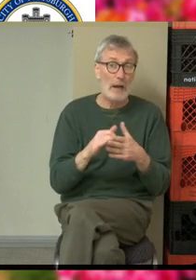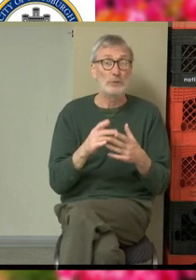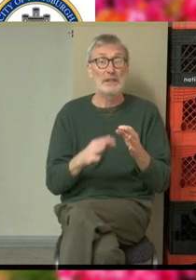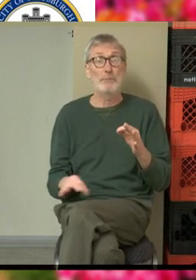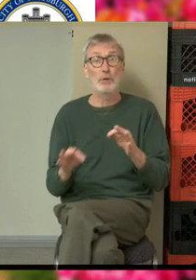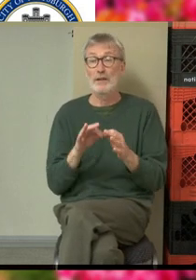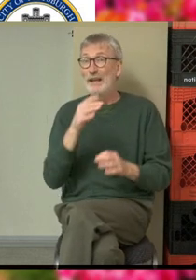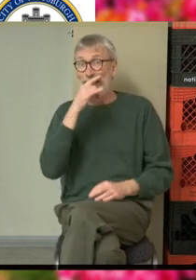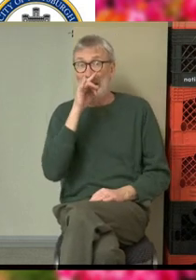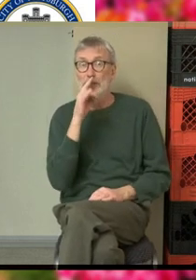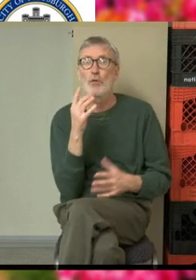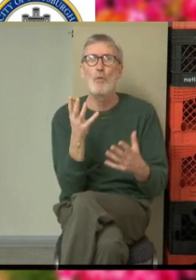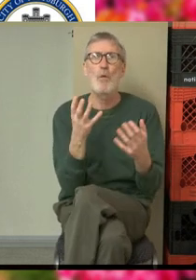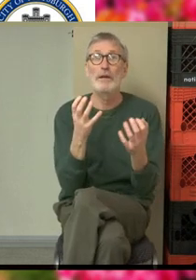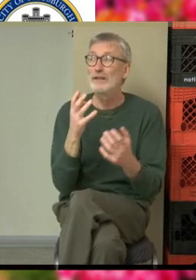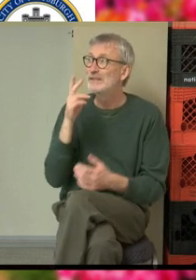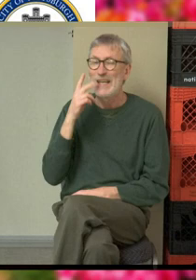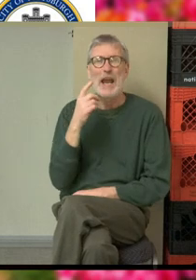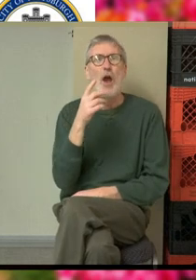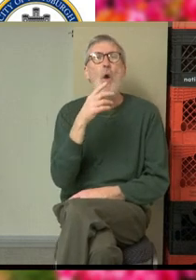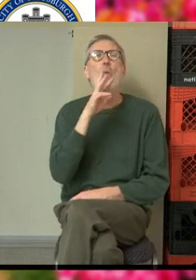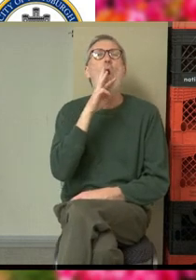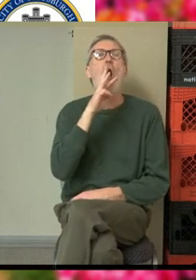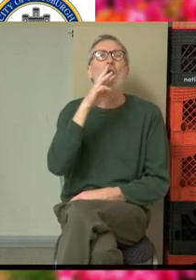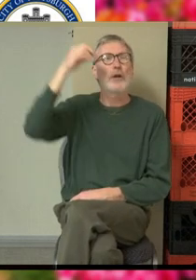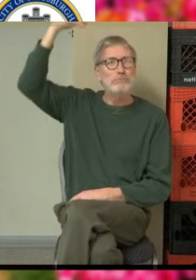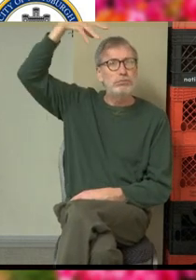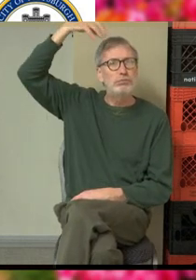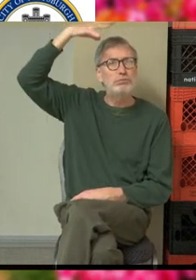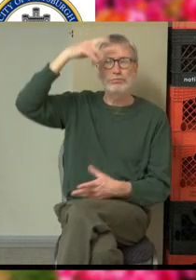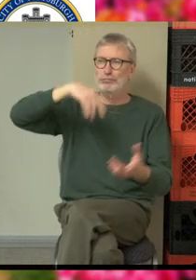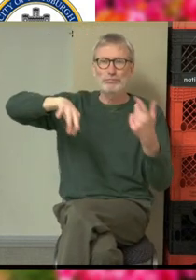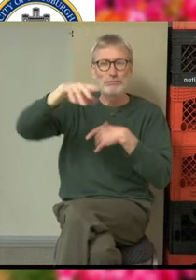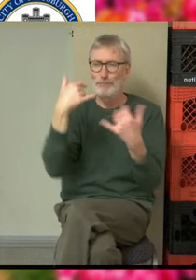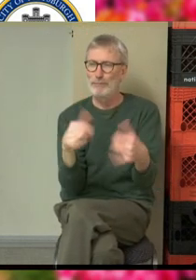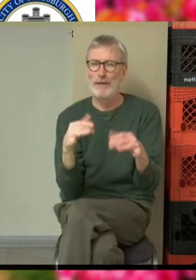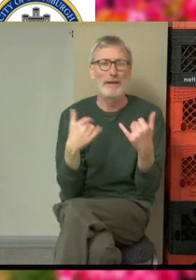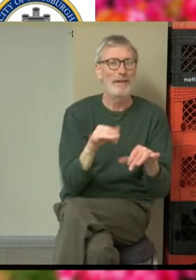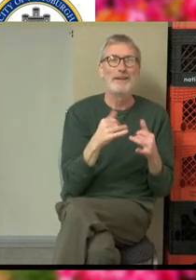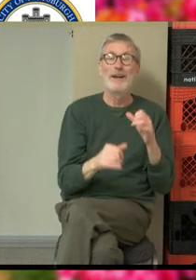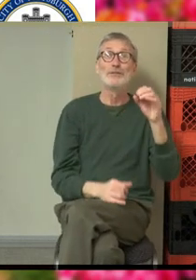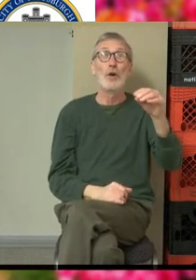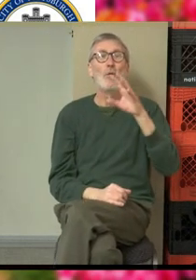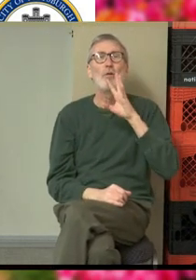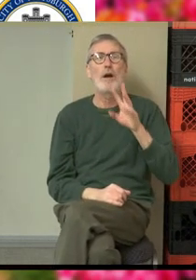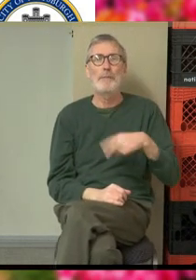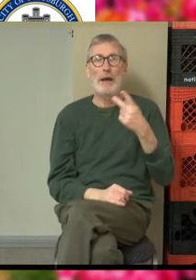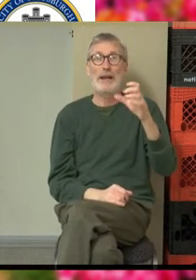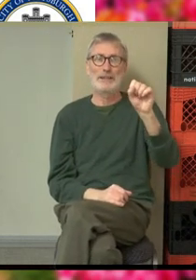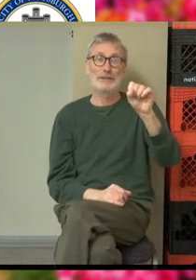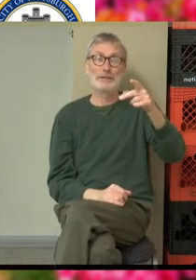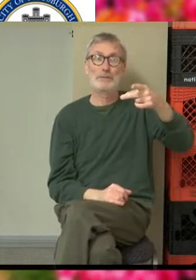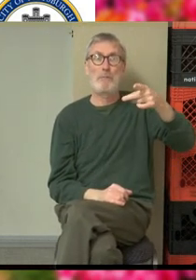The kids really want to see the spray features added back into the playground, and so we're looking at